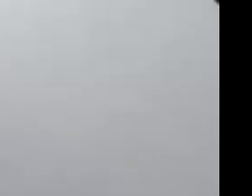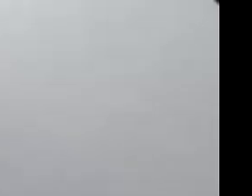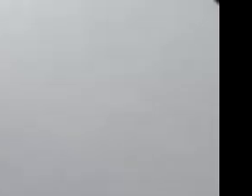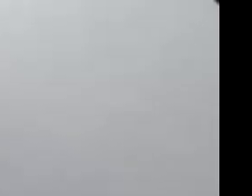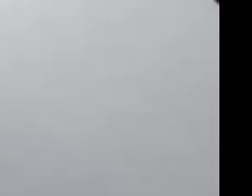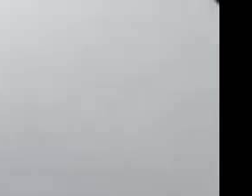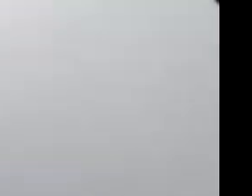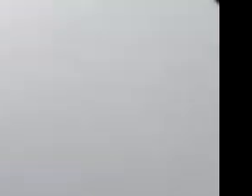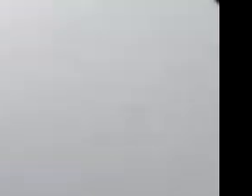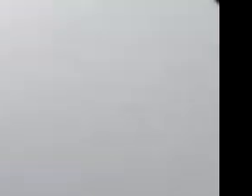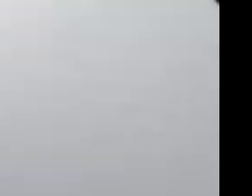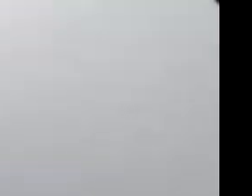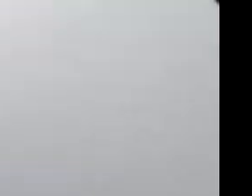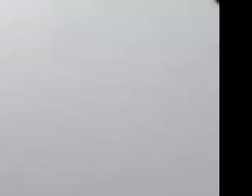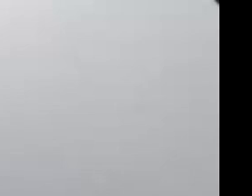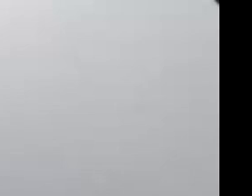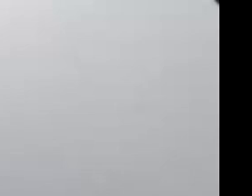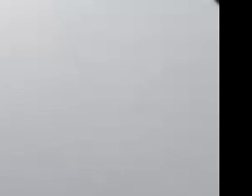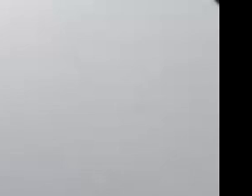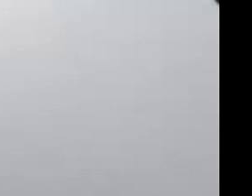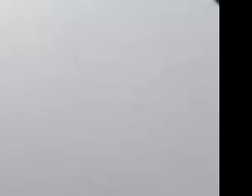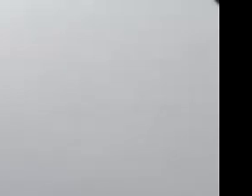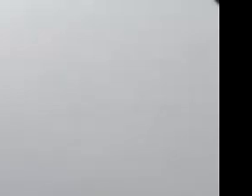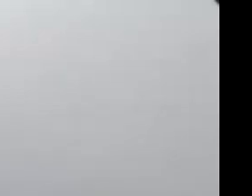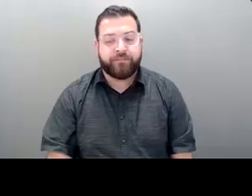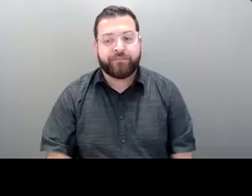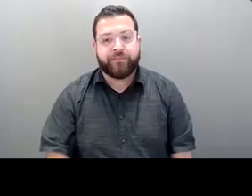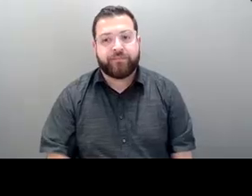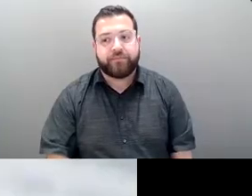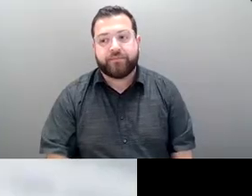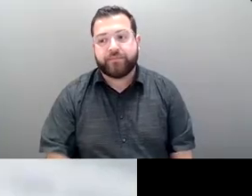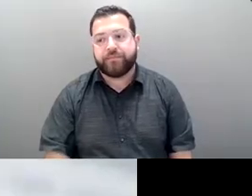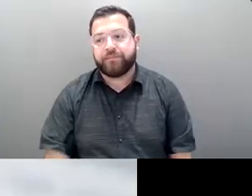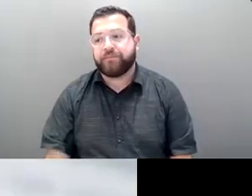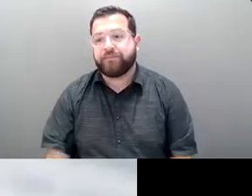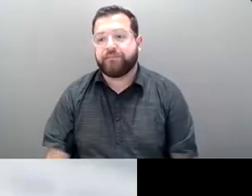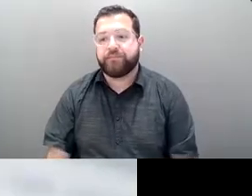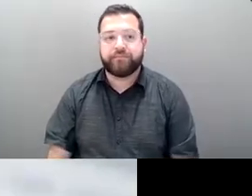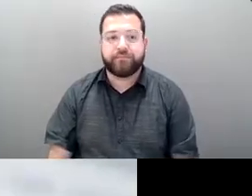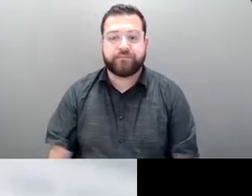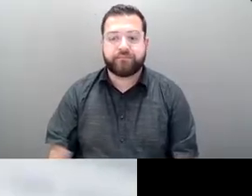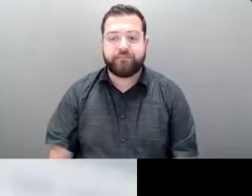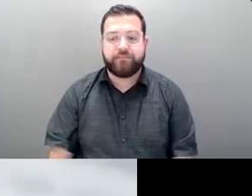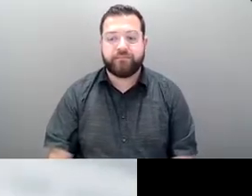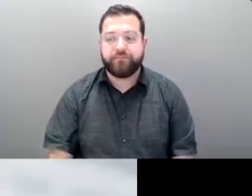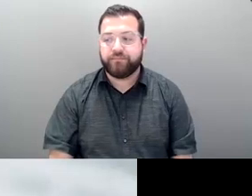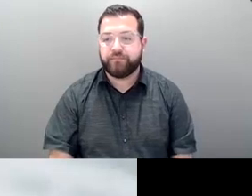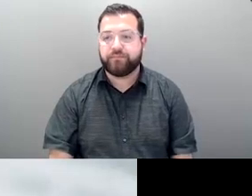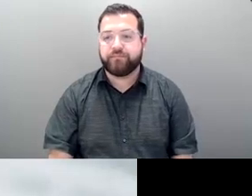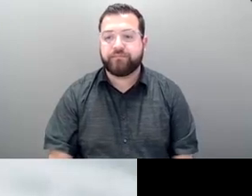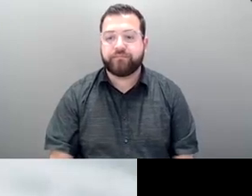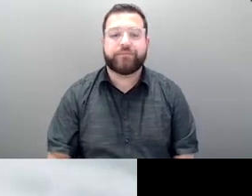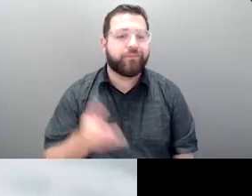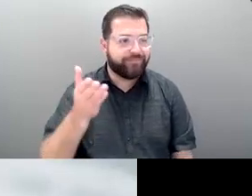to stop sharing and share a little bit of my Canva. So this is